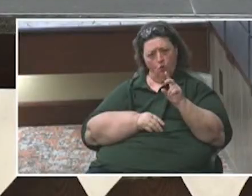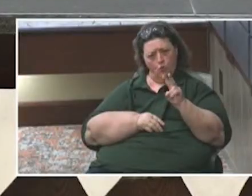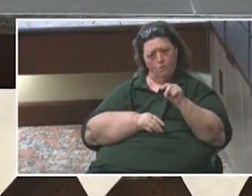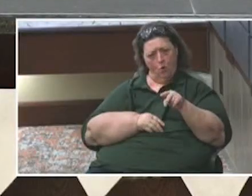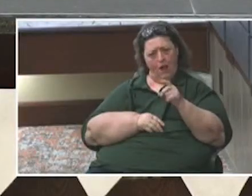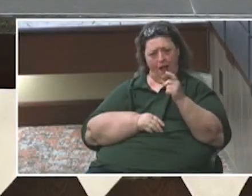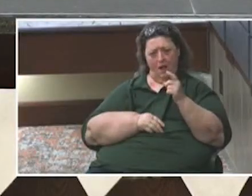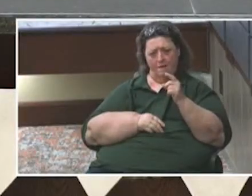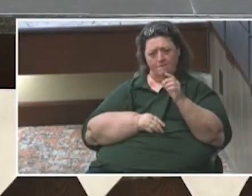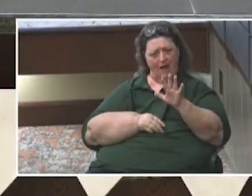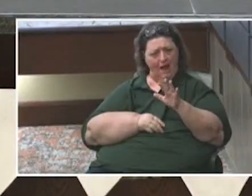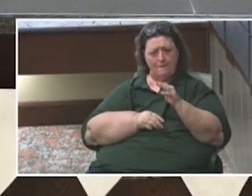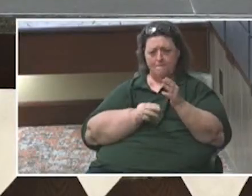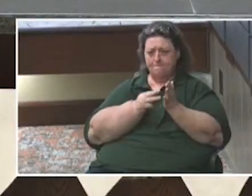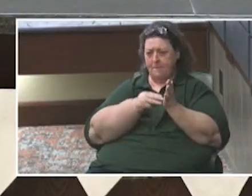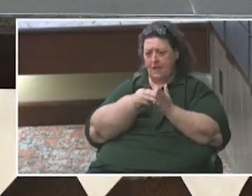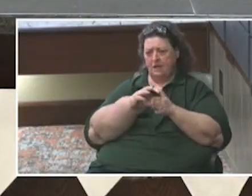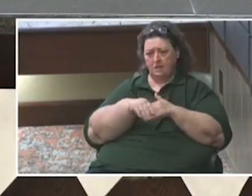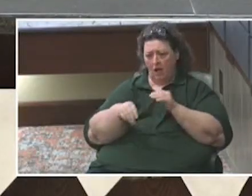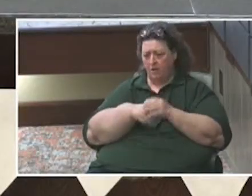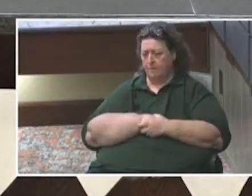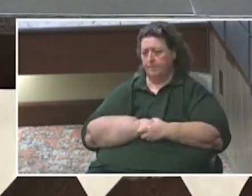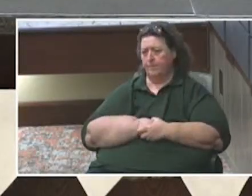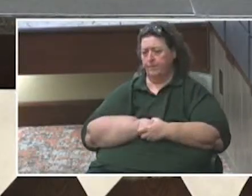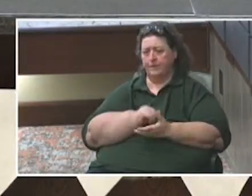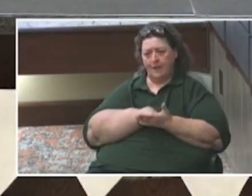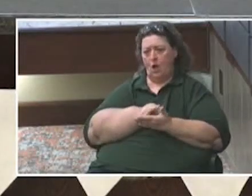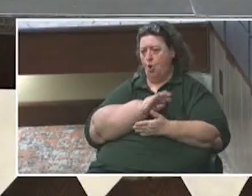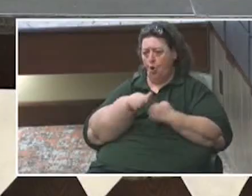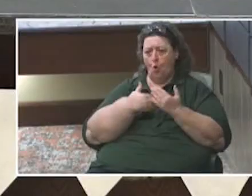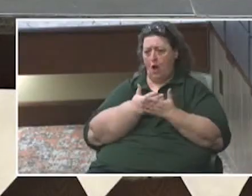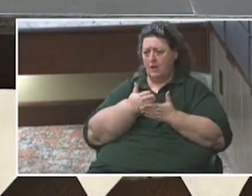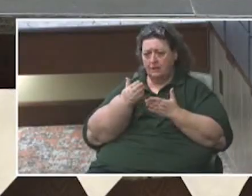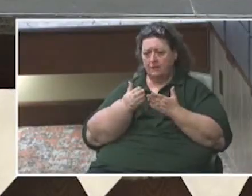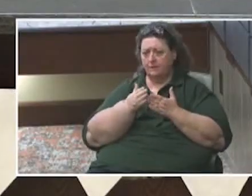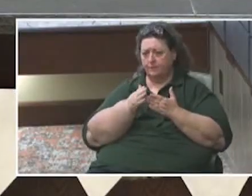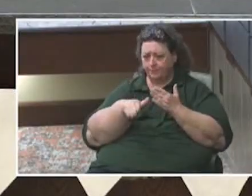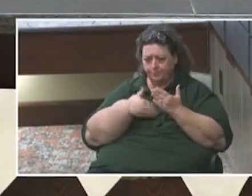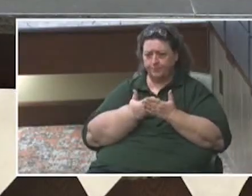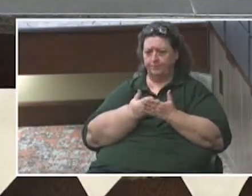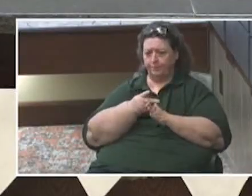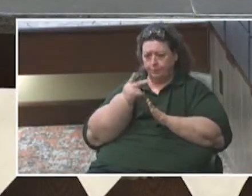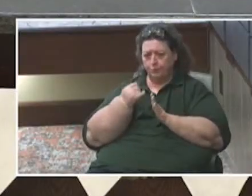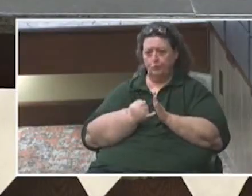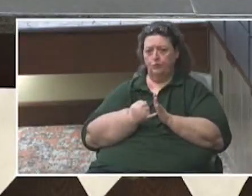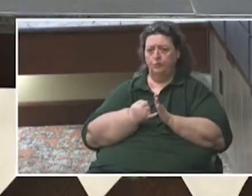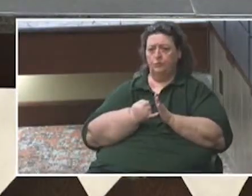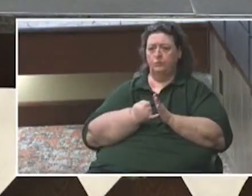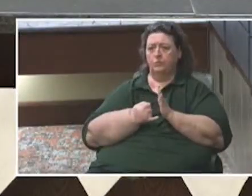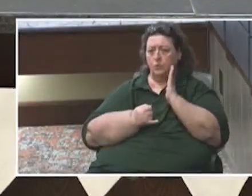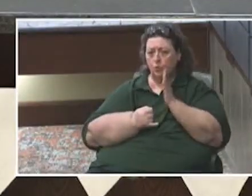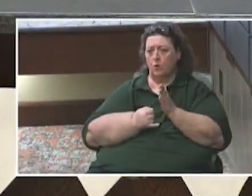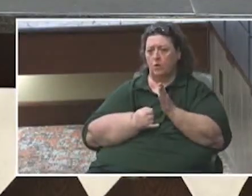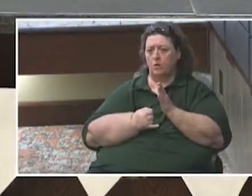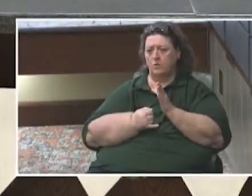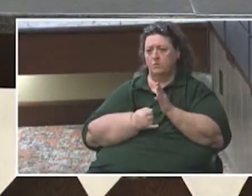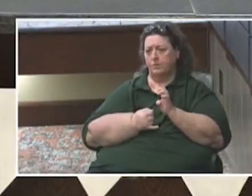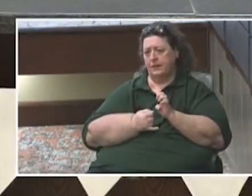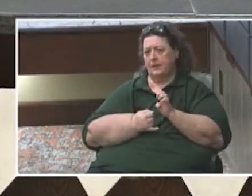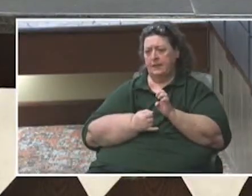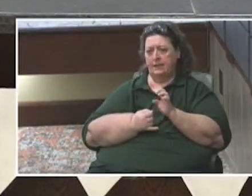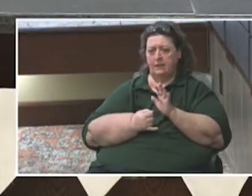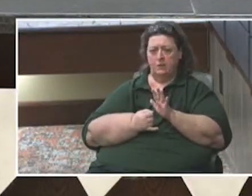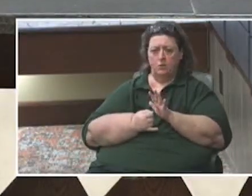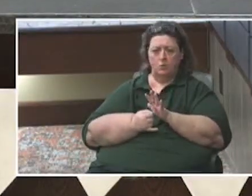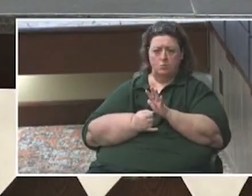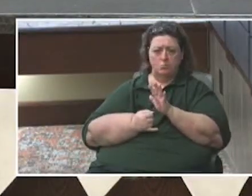bucks. And the entire, but we're thinking that the entire project will be done by the